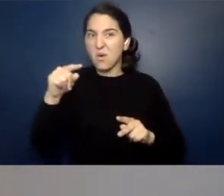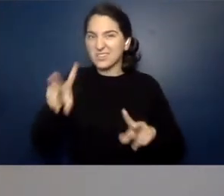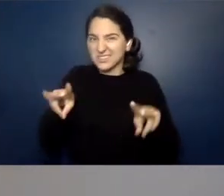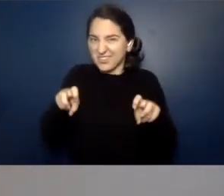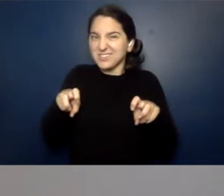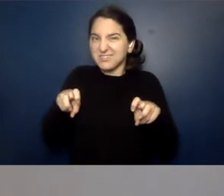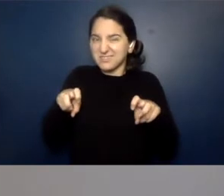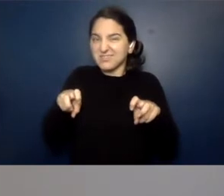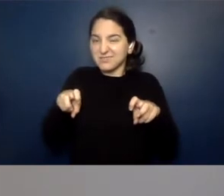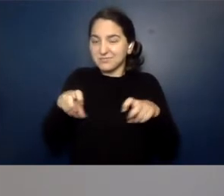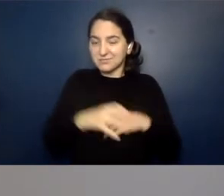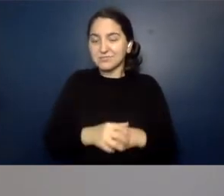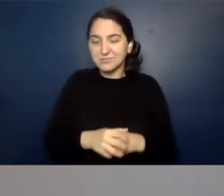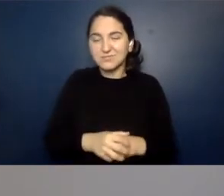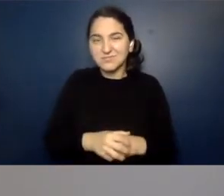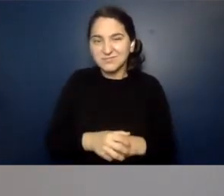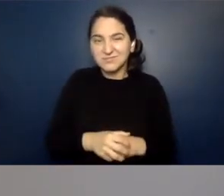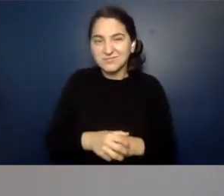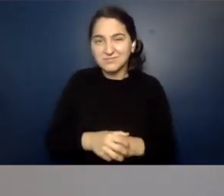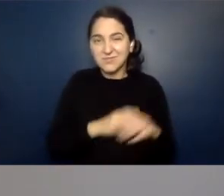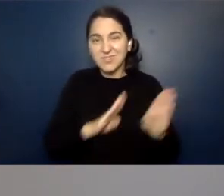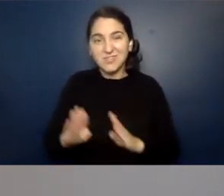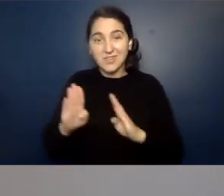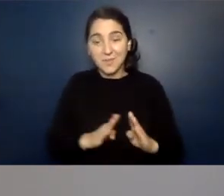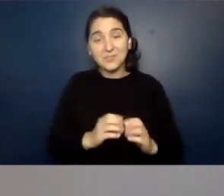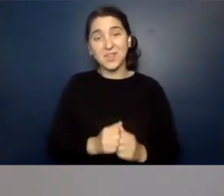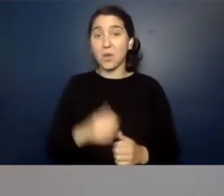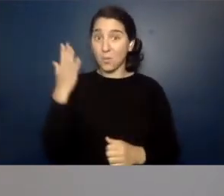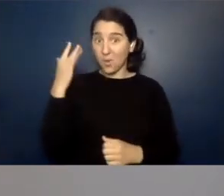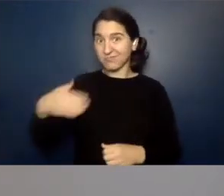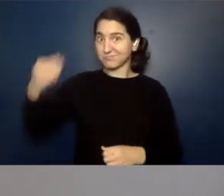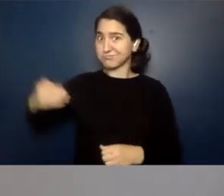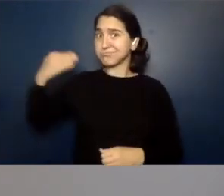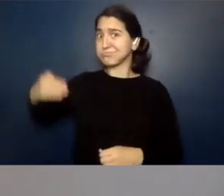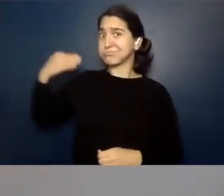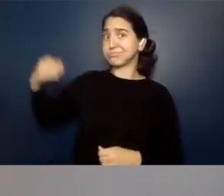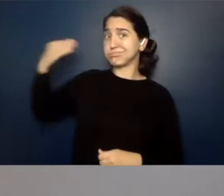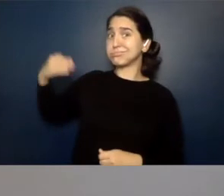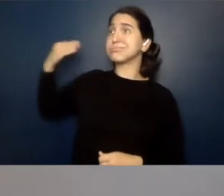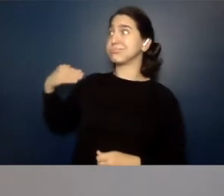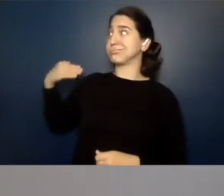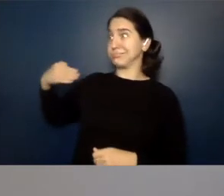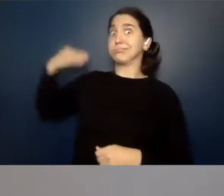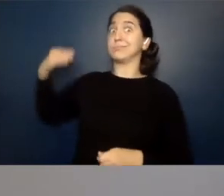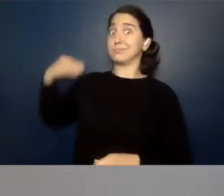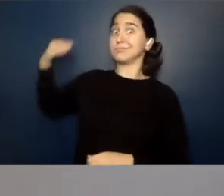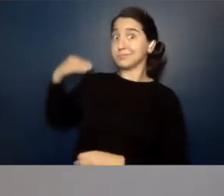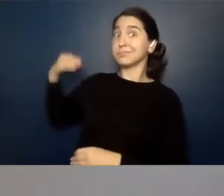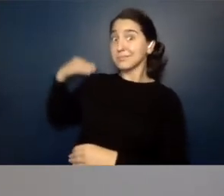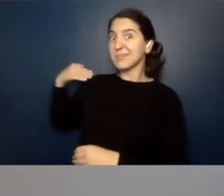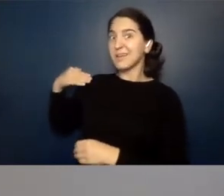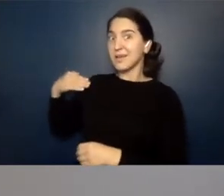Because we have a long, long history of soul freedom being used to manipulate,